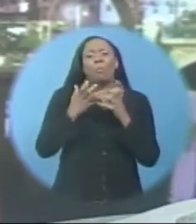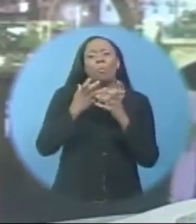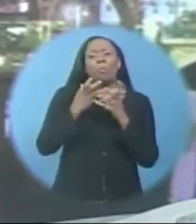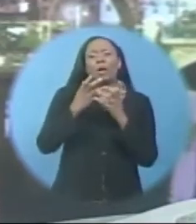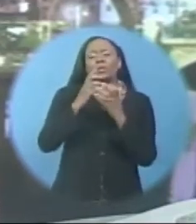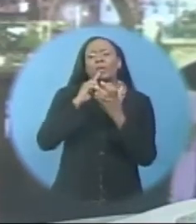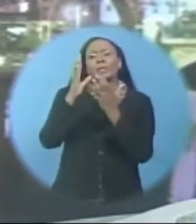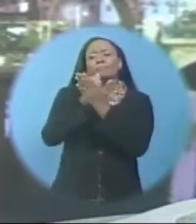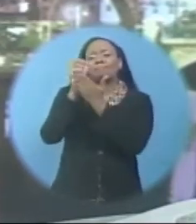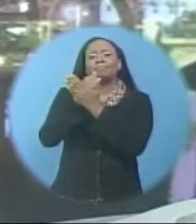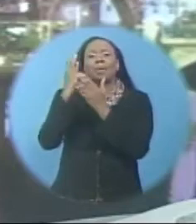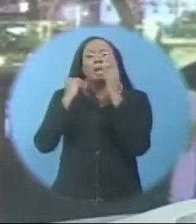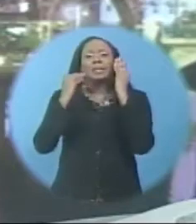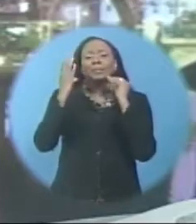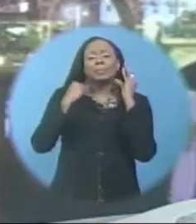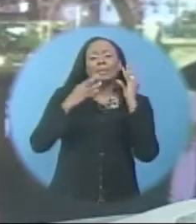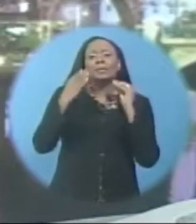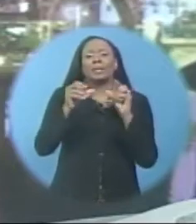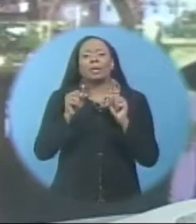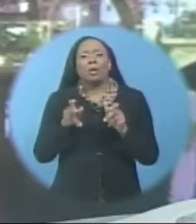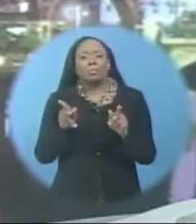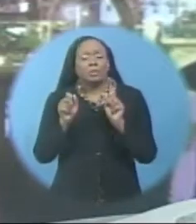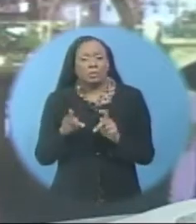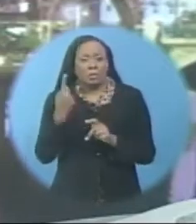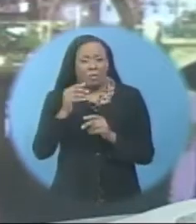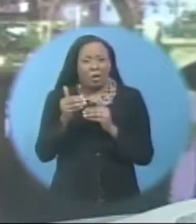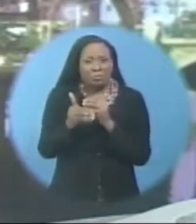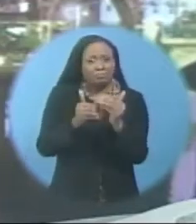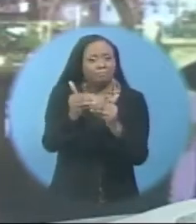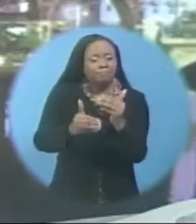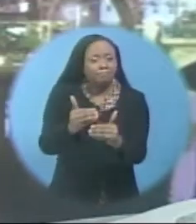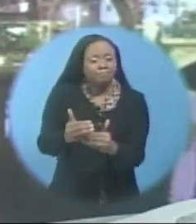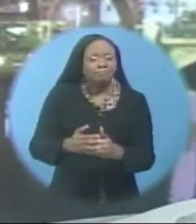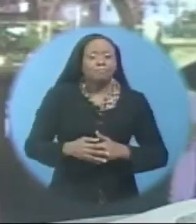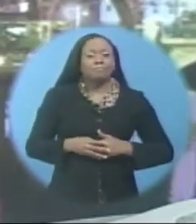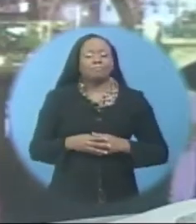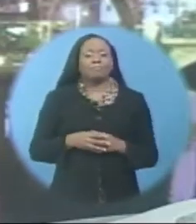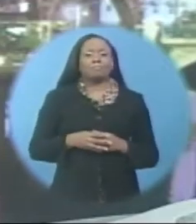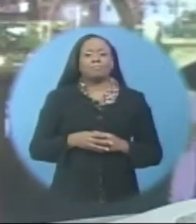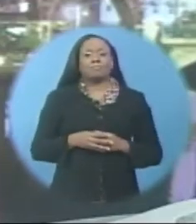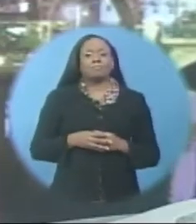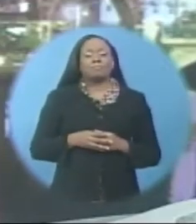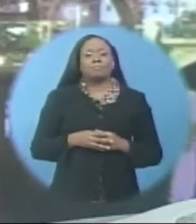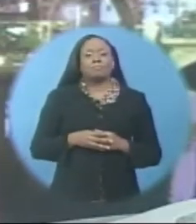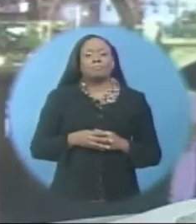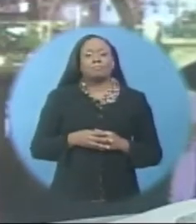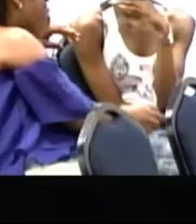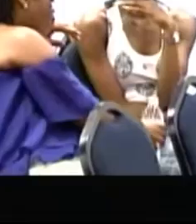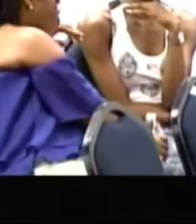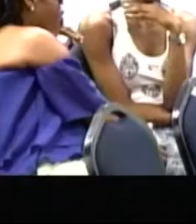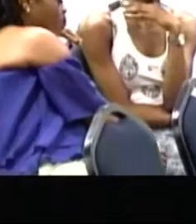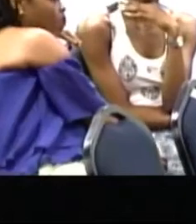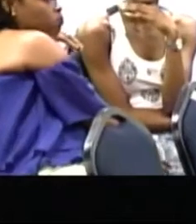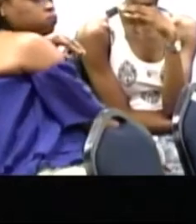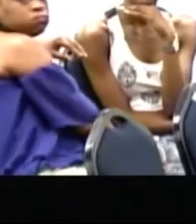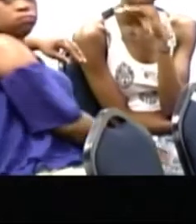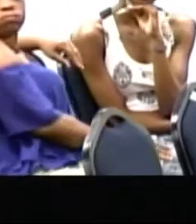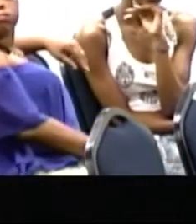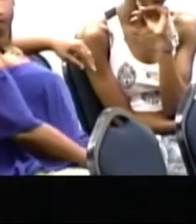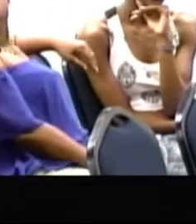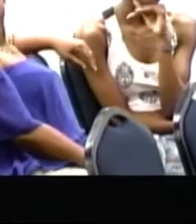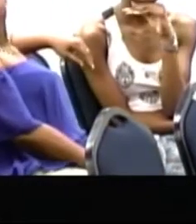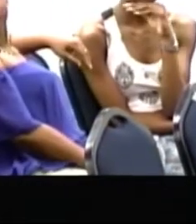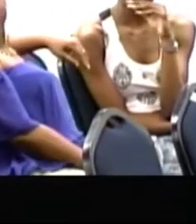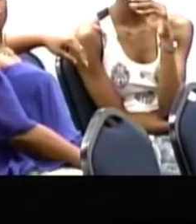input from established artists, and opportunities to advance in their chosen field. It's called Writer's Block and is the brainchild